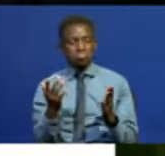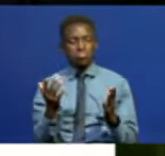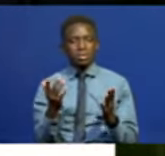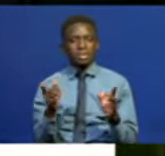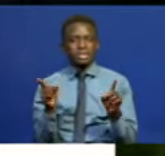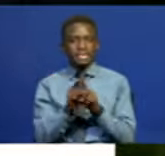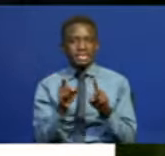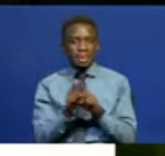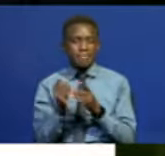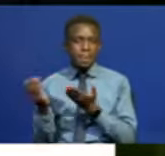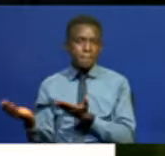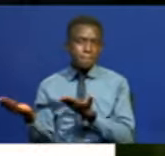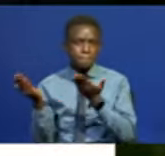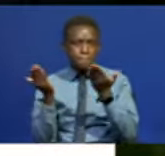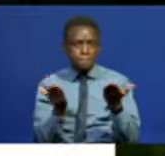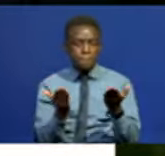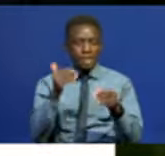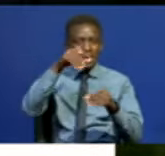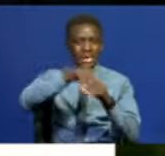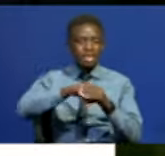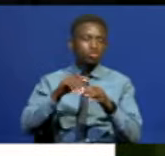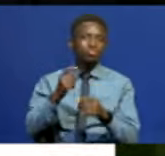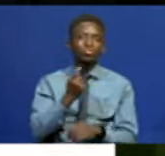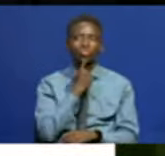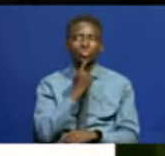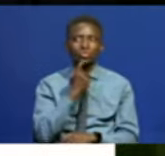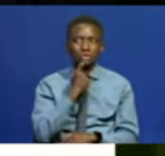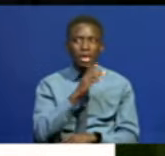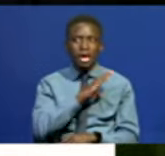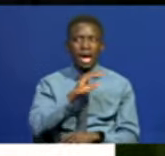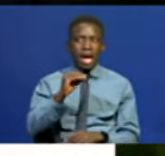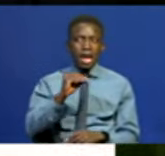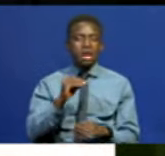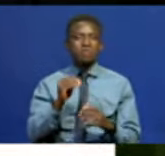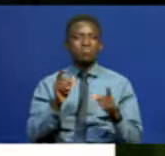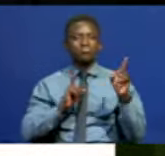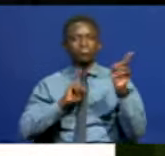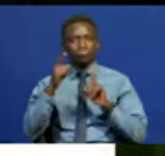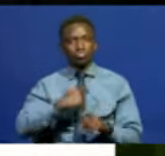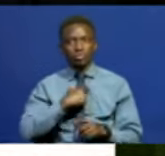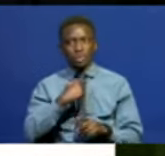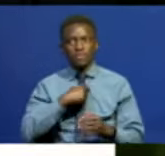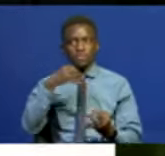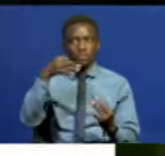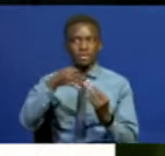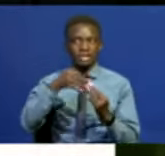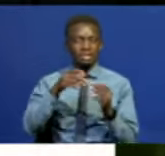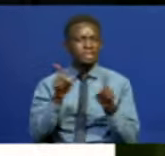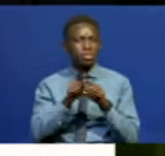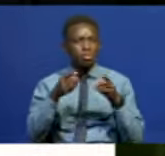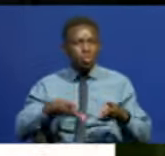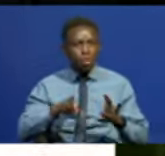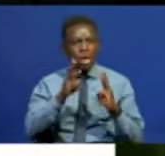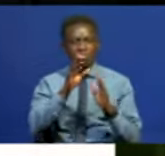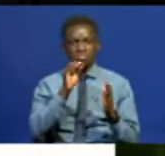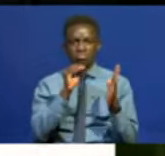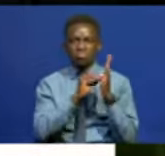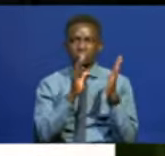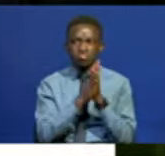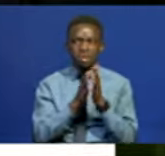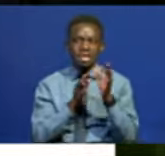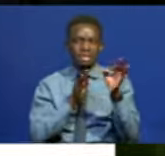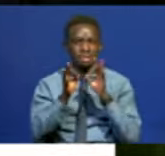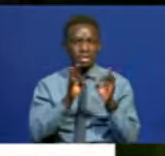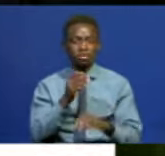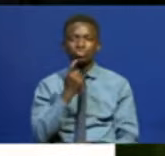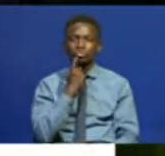the Turkana Cultural and Tourism Festival. And as you rightly pointed out, you know, the Turkana community is one of the indigenous communities